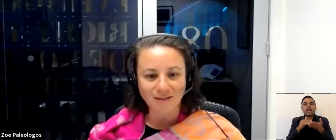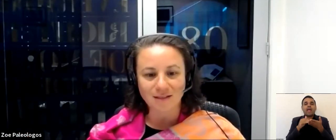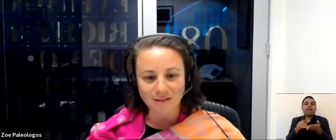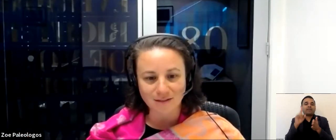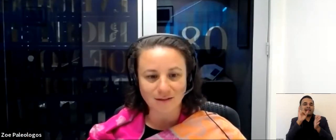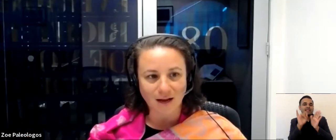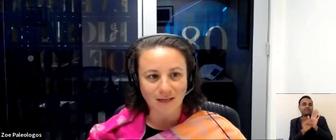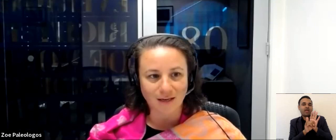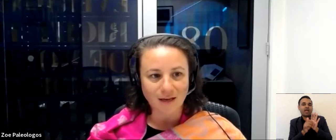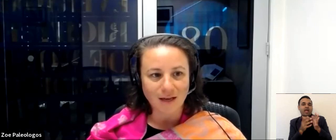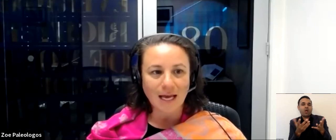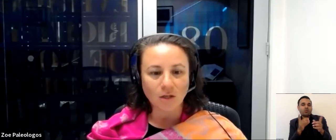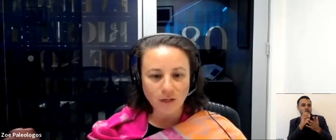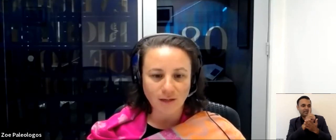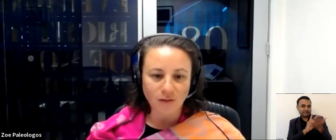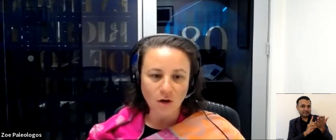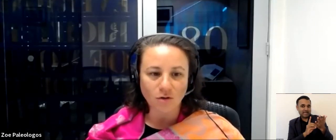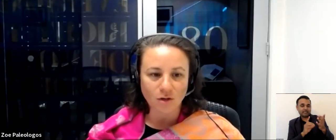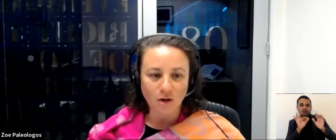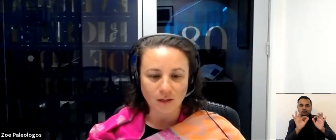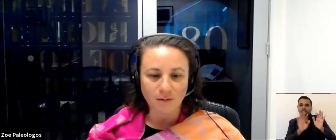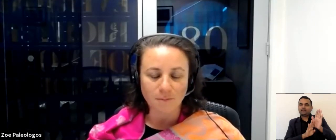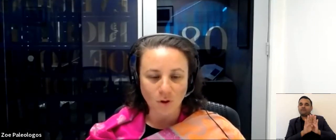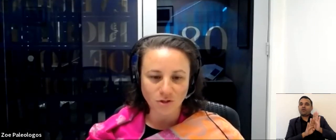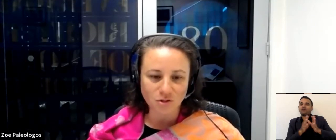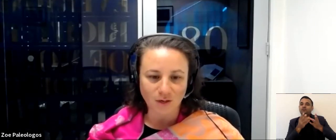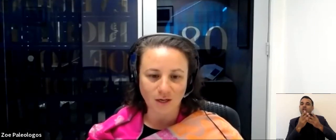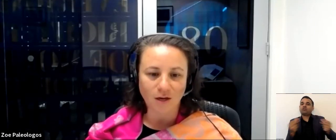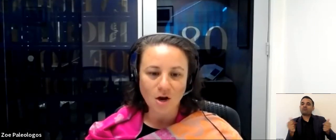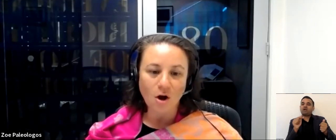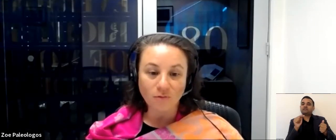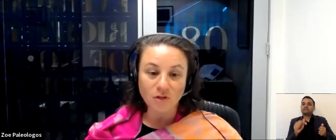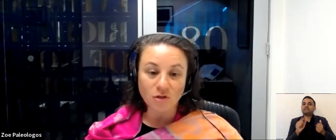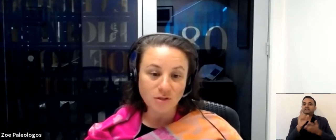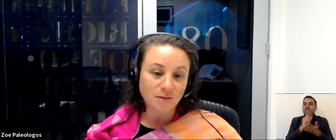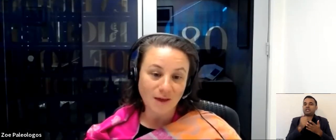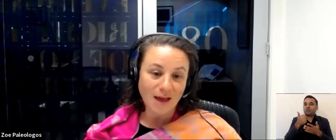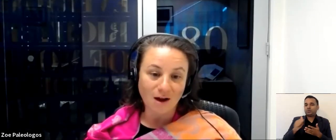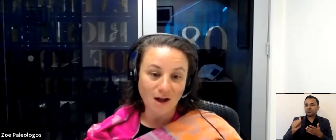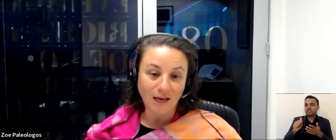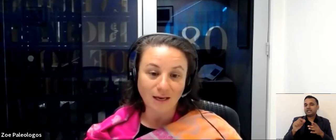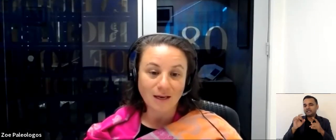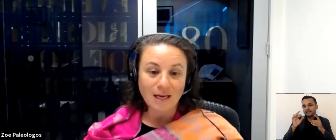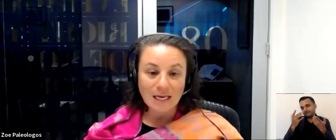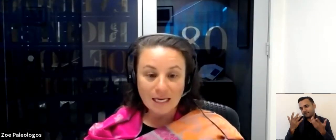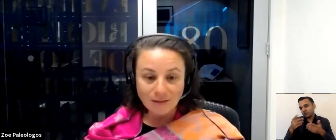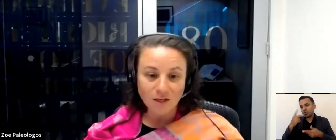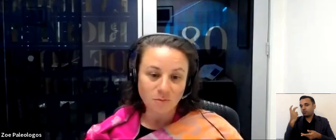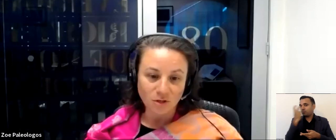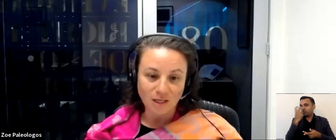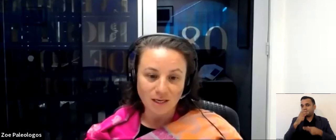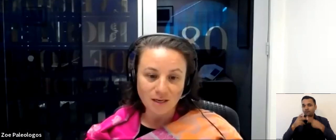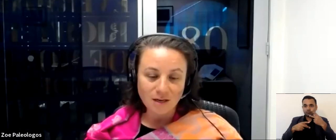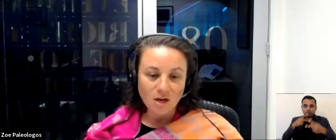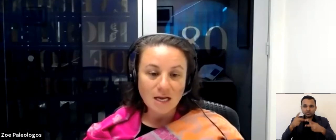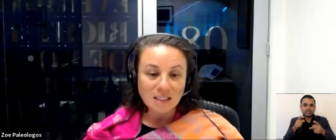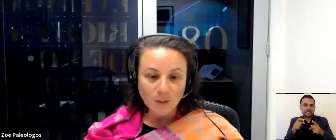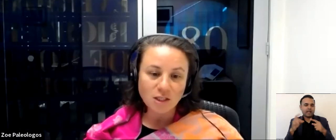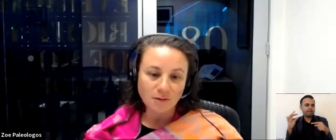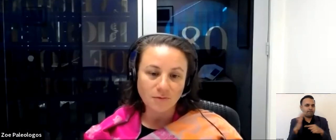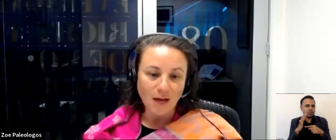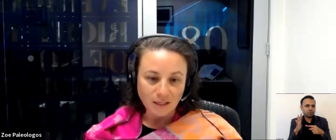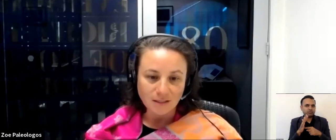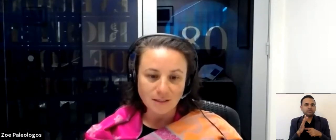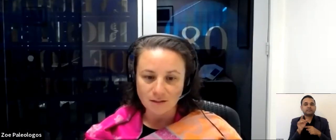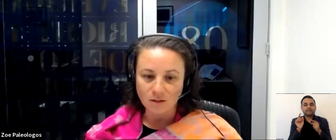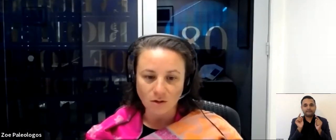playing out in society and looking at the ongoing monitoring of the use of AI in the community,